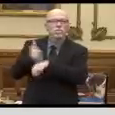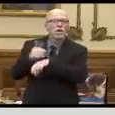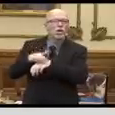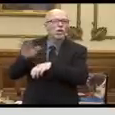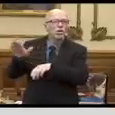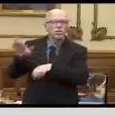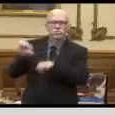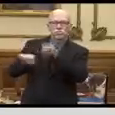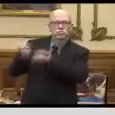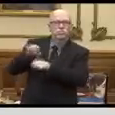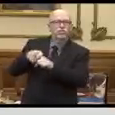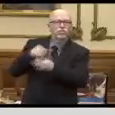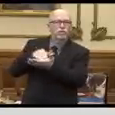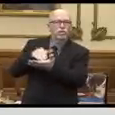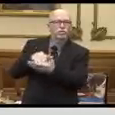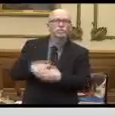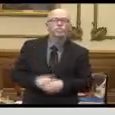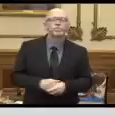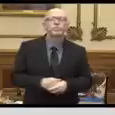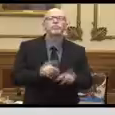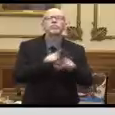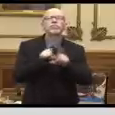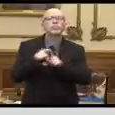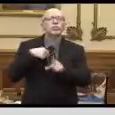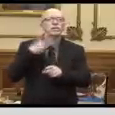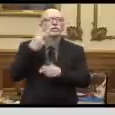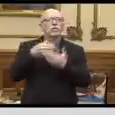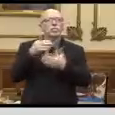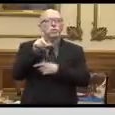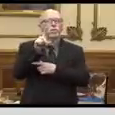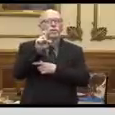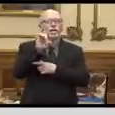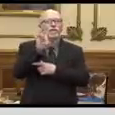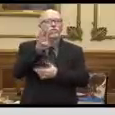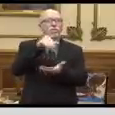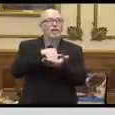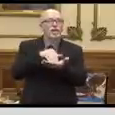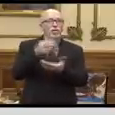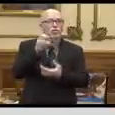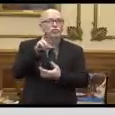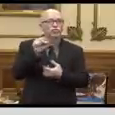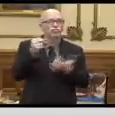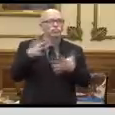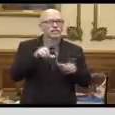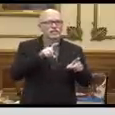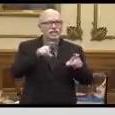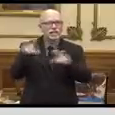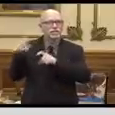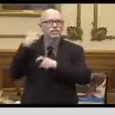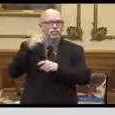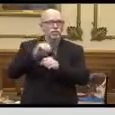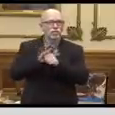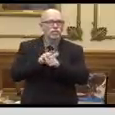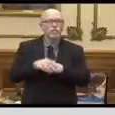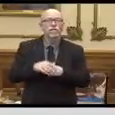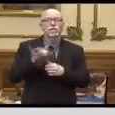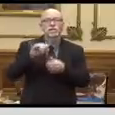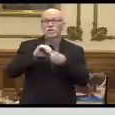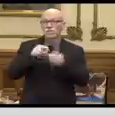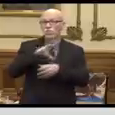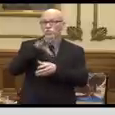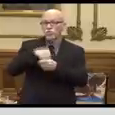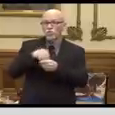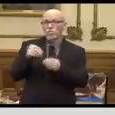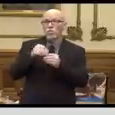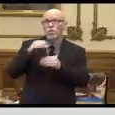clinical diagnosis. We've also seen nearly 184,000 Hoosiers tested for COVID-19. That number includes more